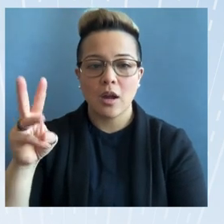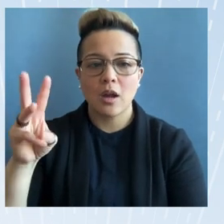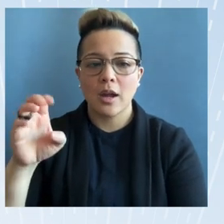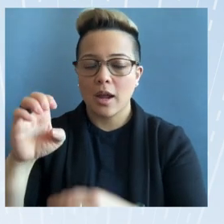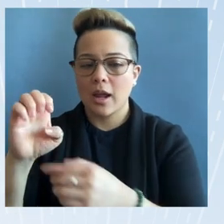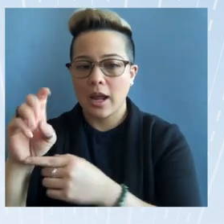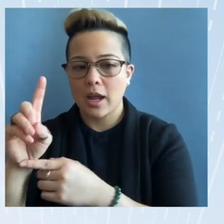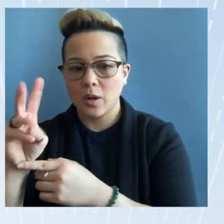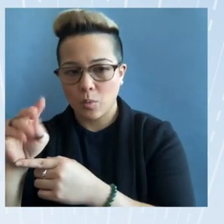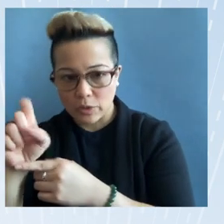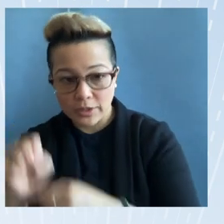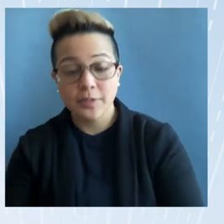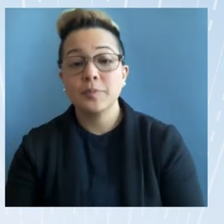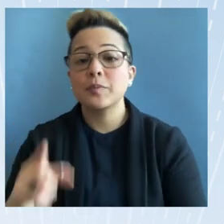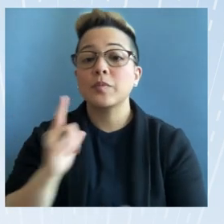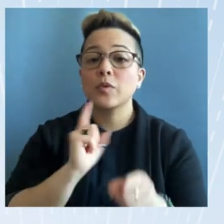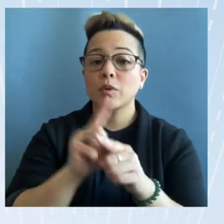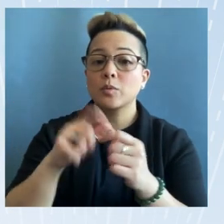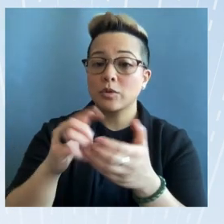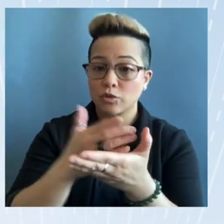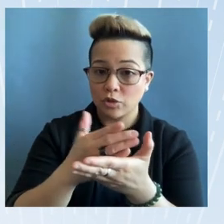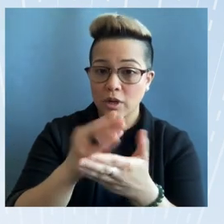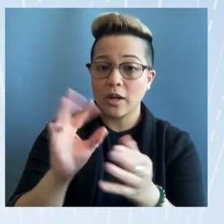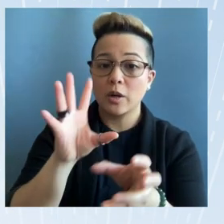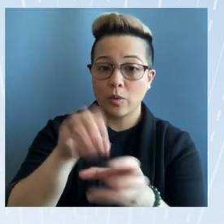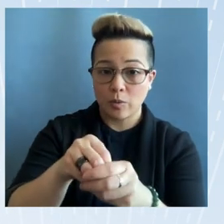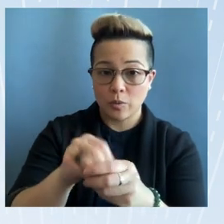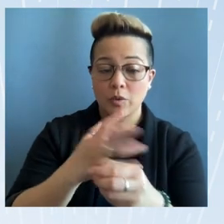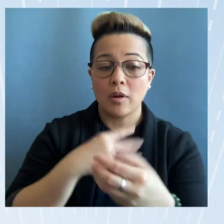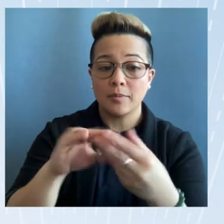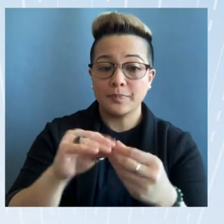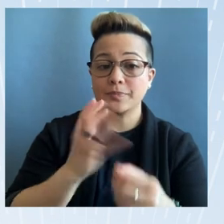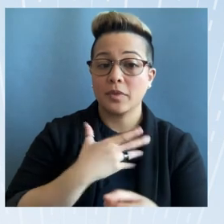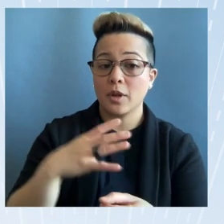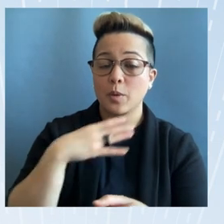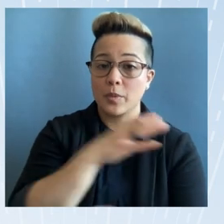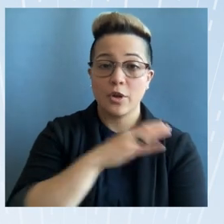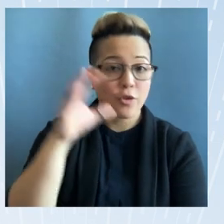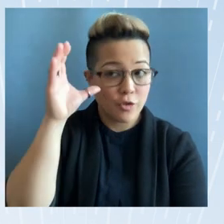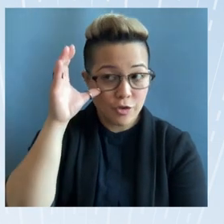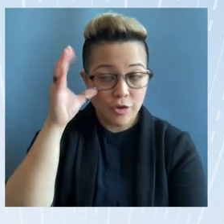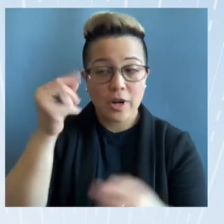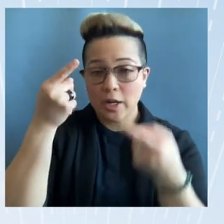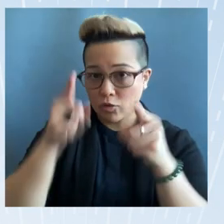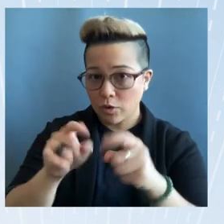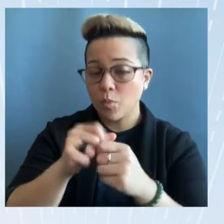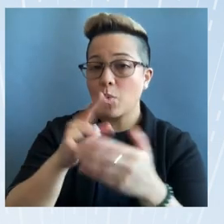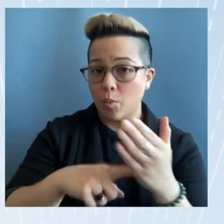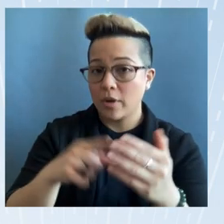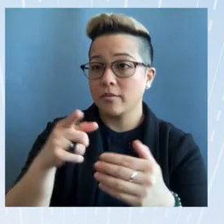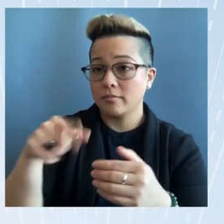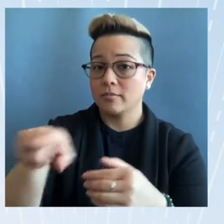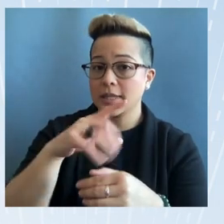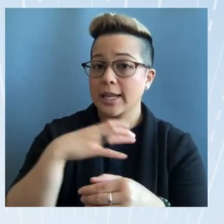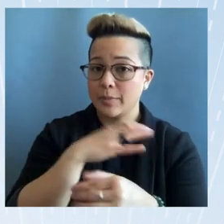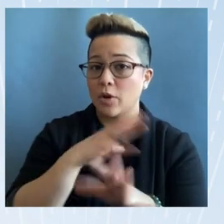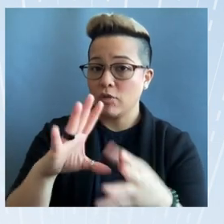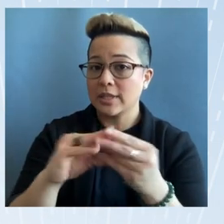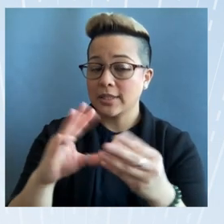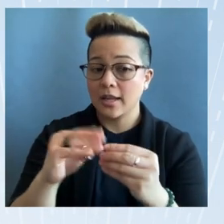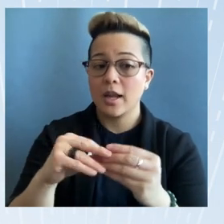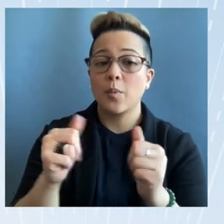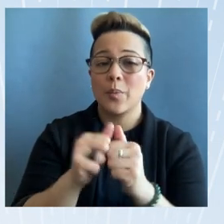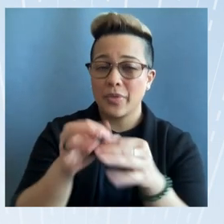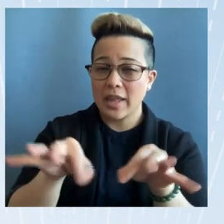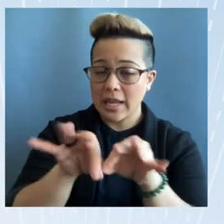Register notice. Our committee heard and agreed with what the community has said, and with the key topics